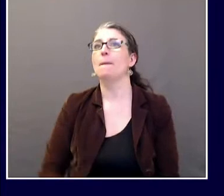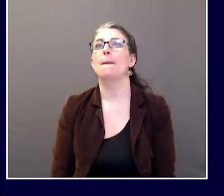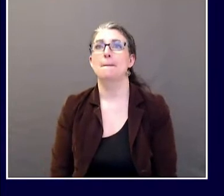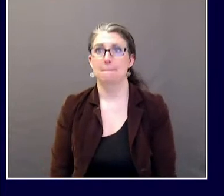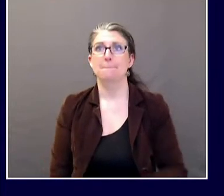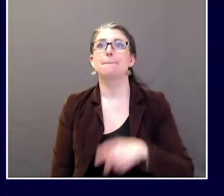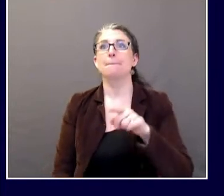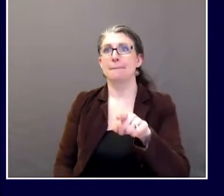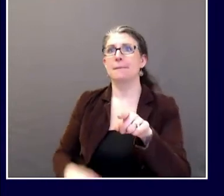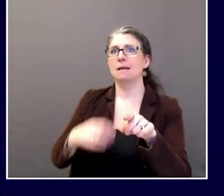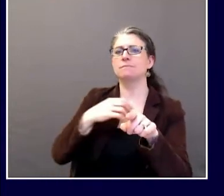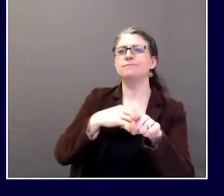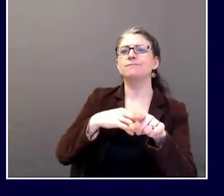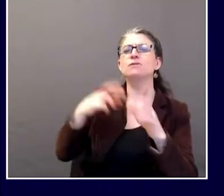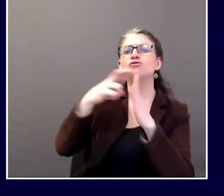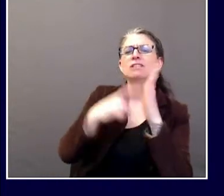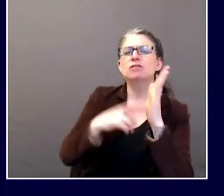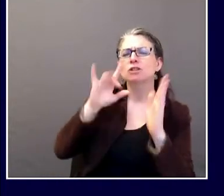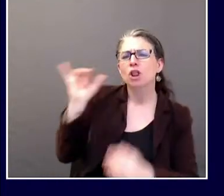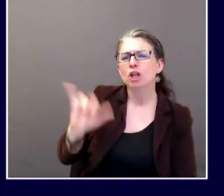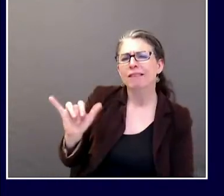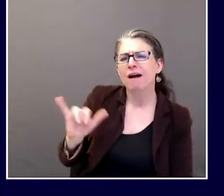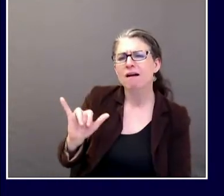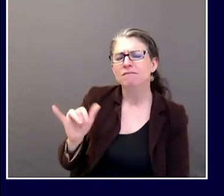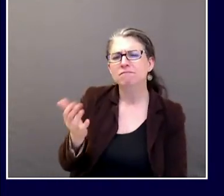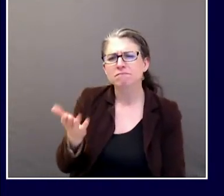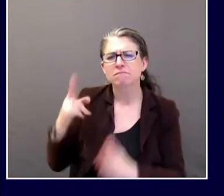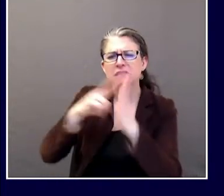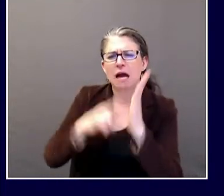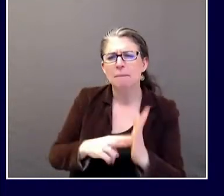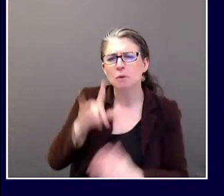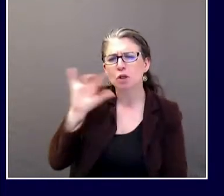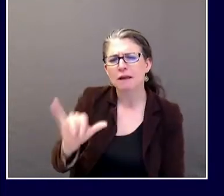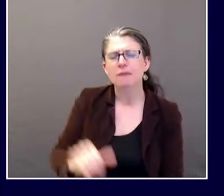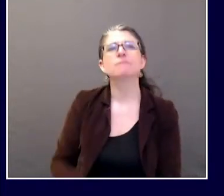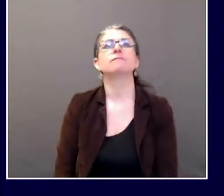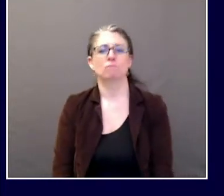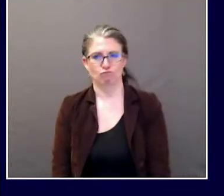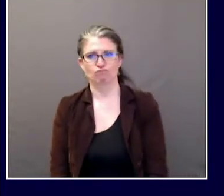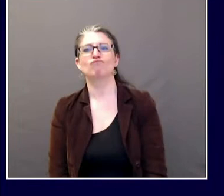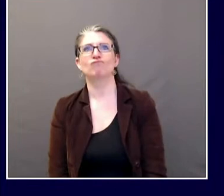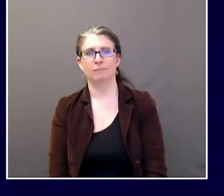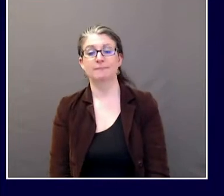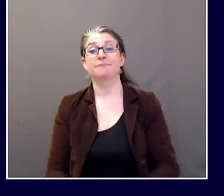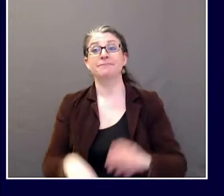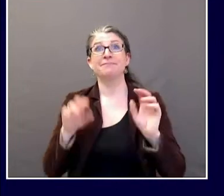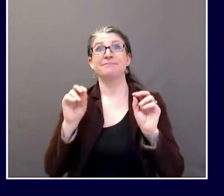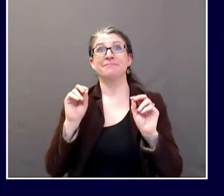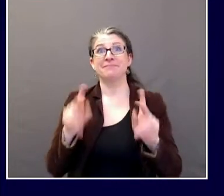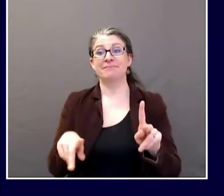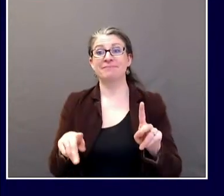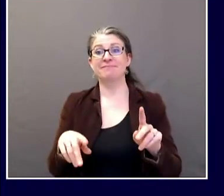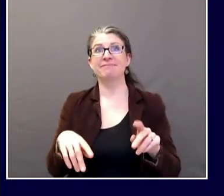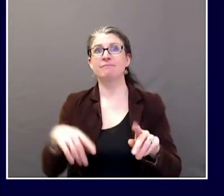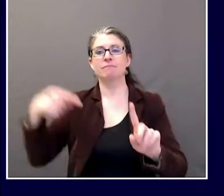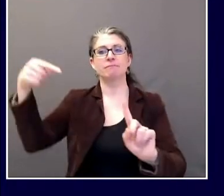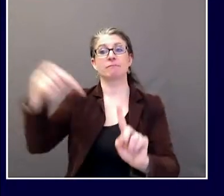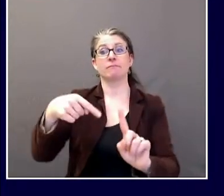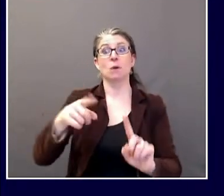to go, although that is a problem. The real problem is, how do I get registered? How do I get a date and time on the